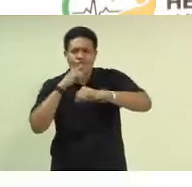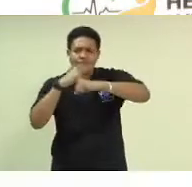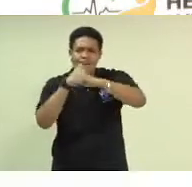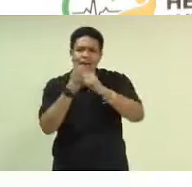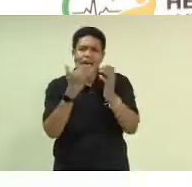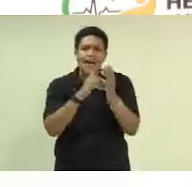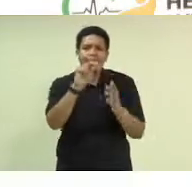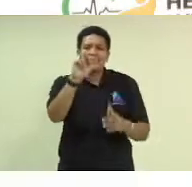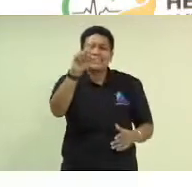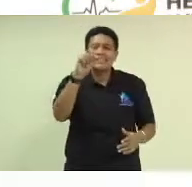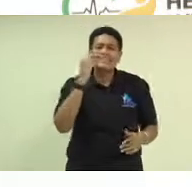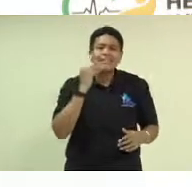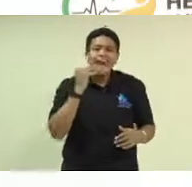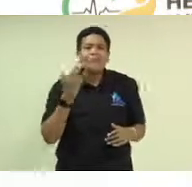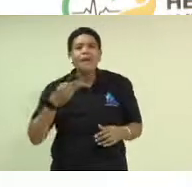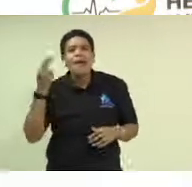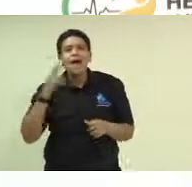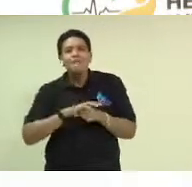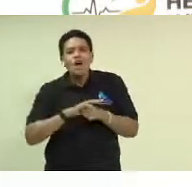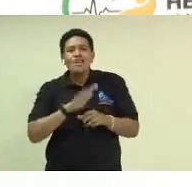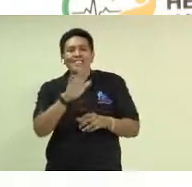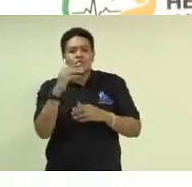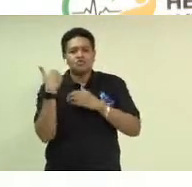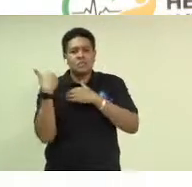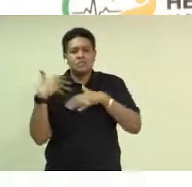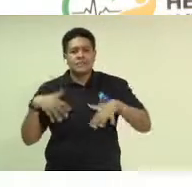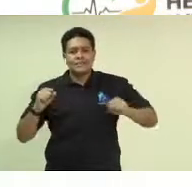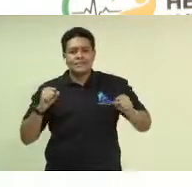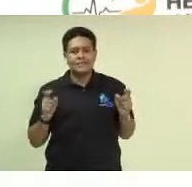against NCDs, or lifestyle-related diseases,